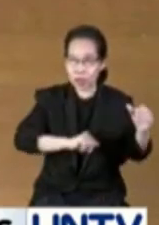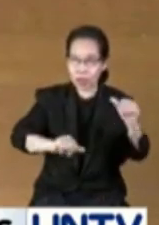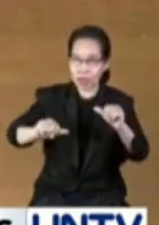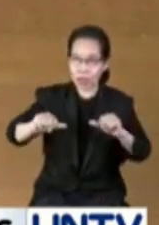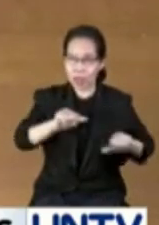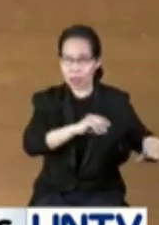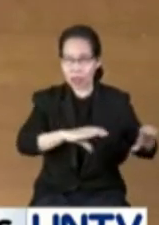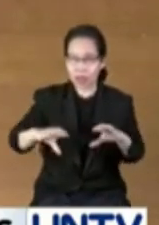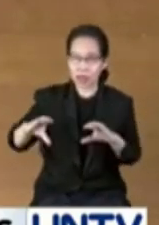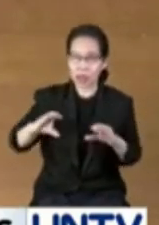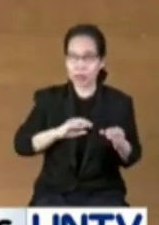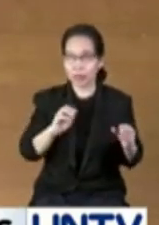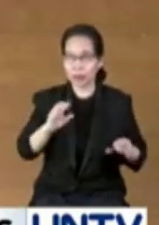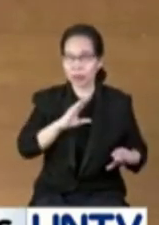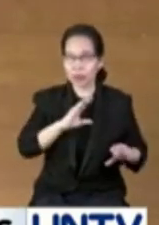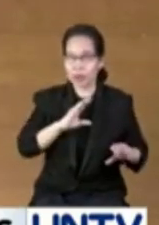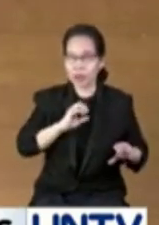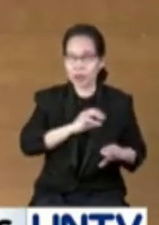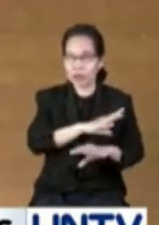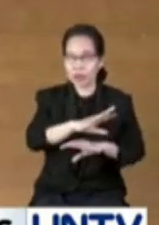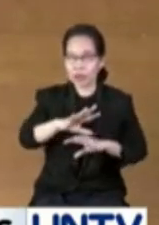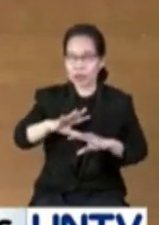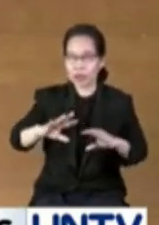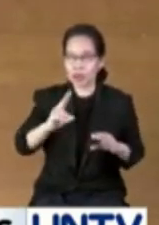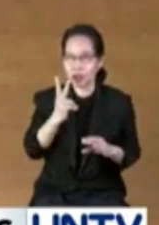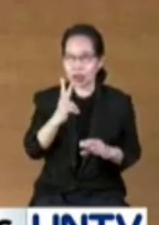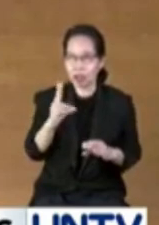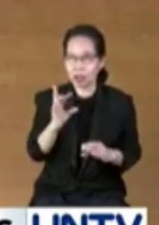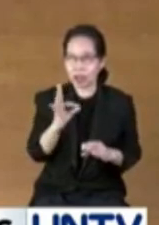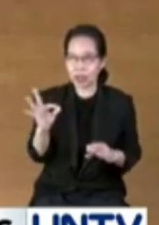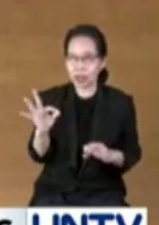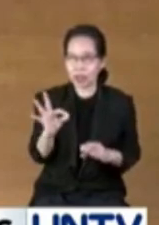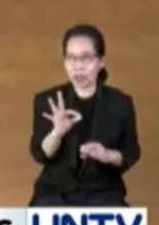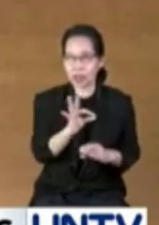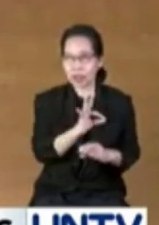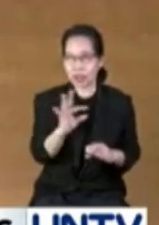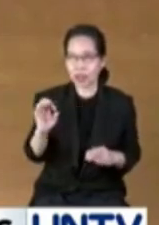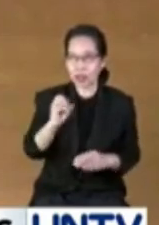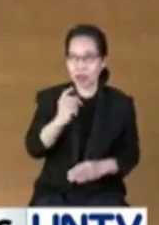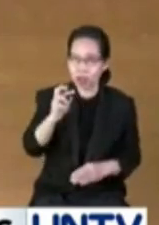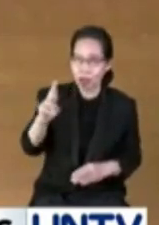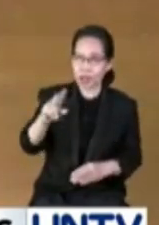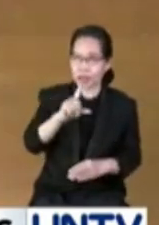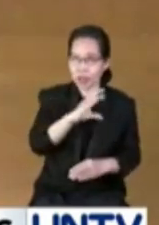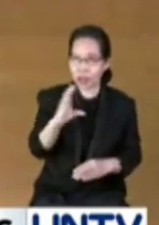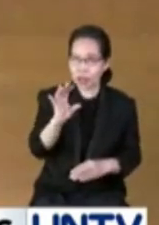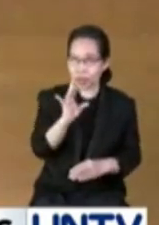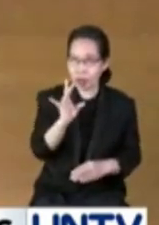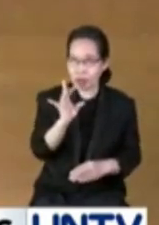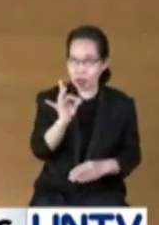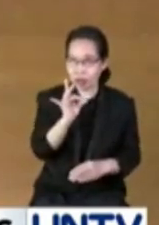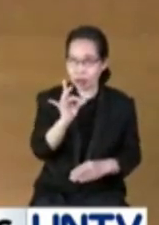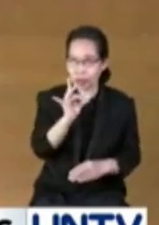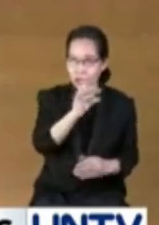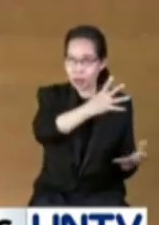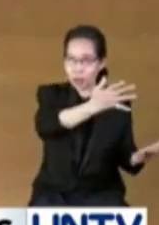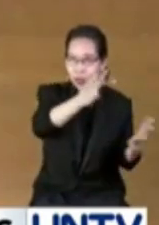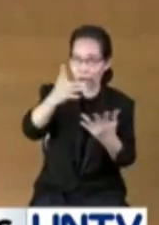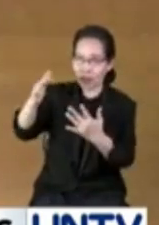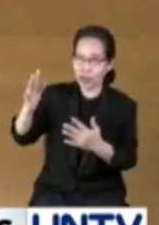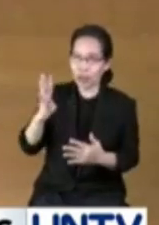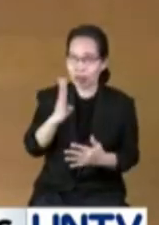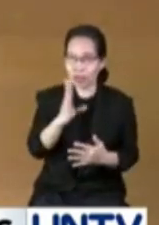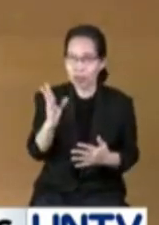the country. 299 of these are solar, 187 are wind, 436